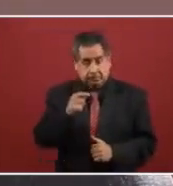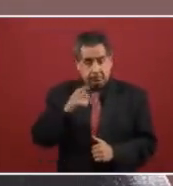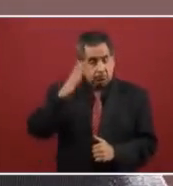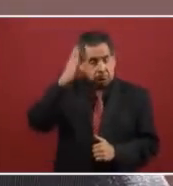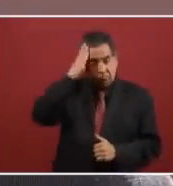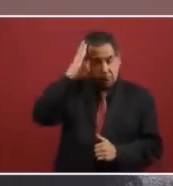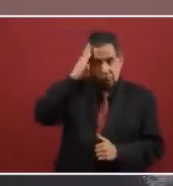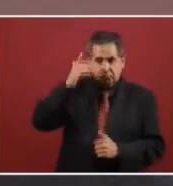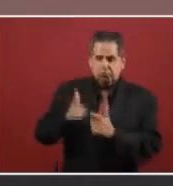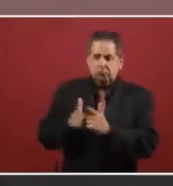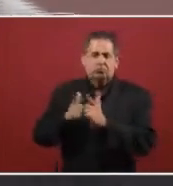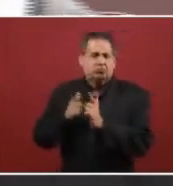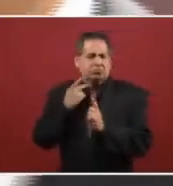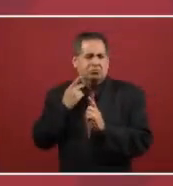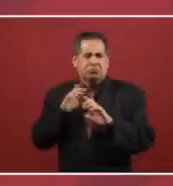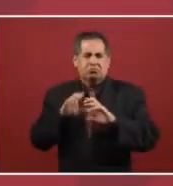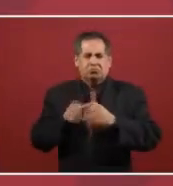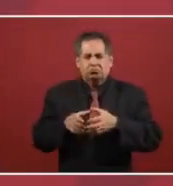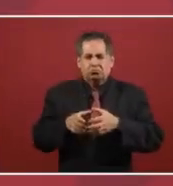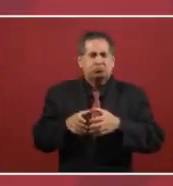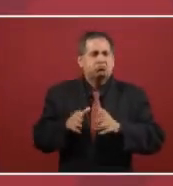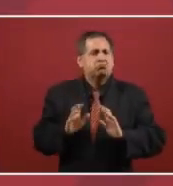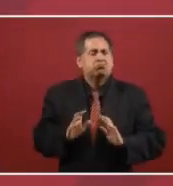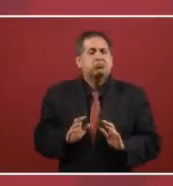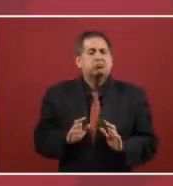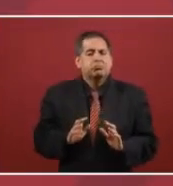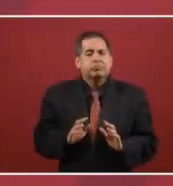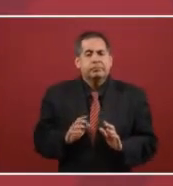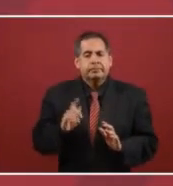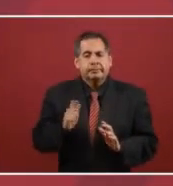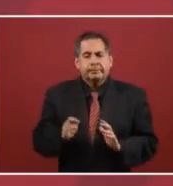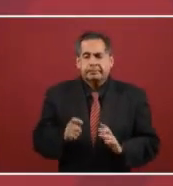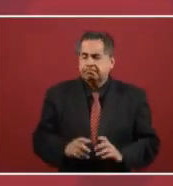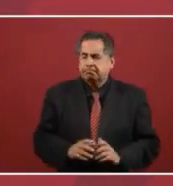de un partido, from a party, cuando